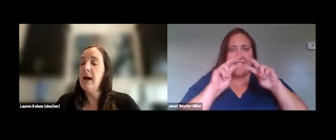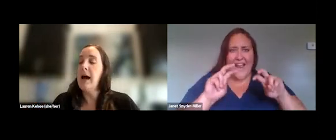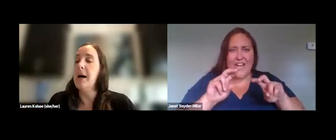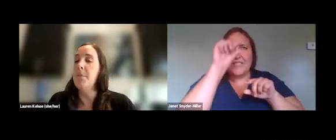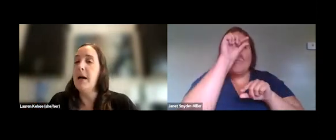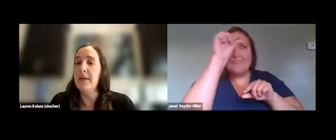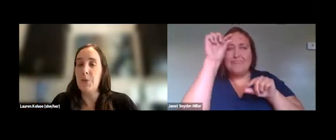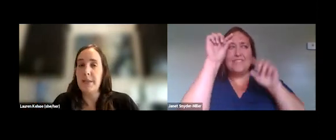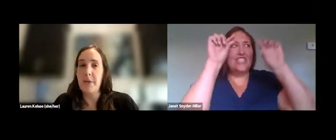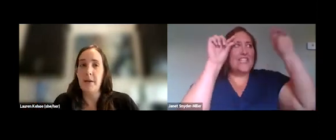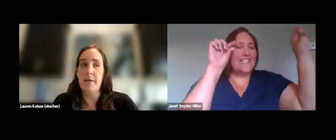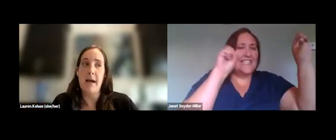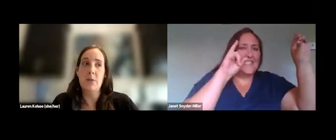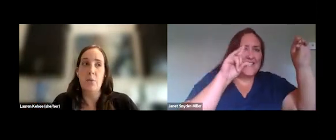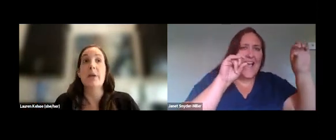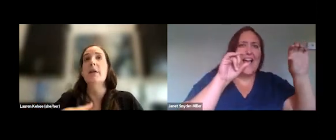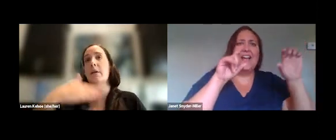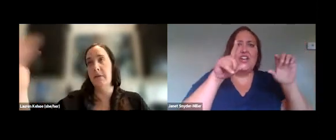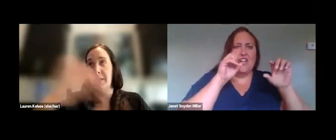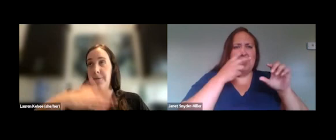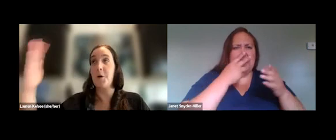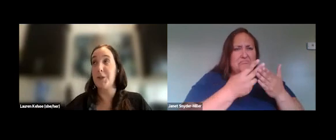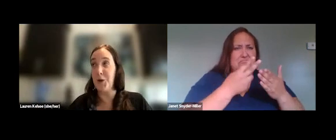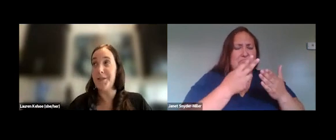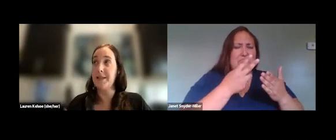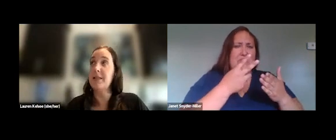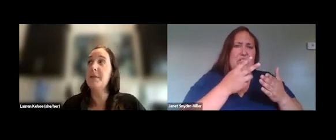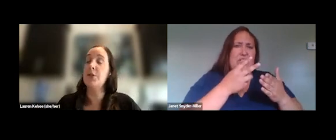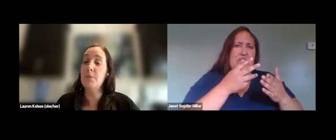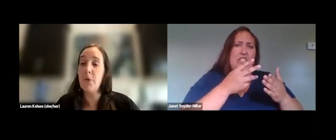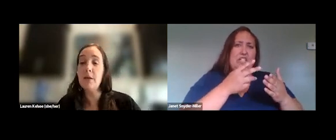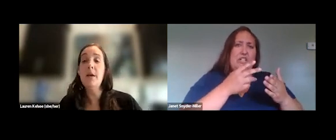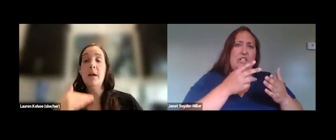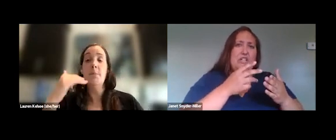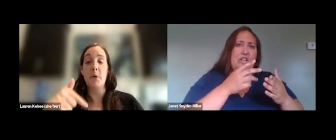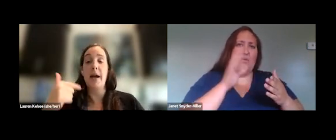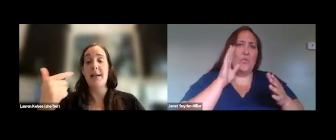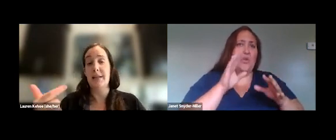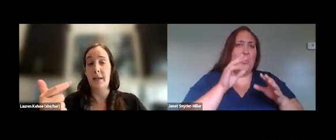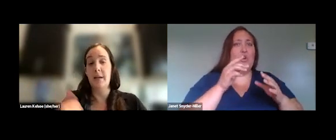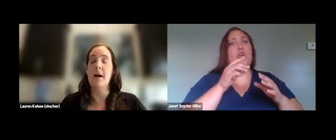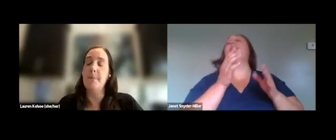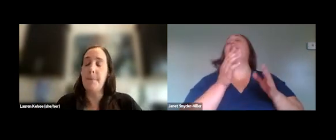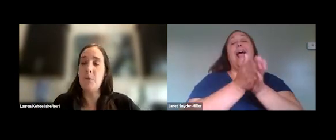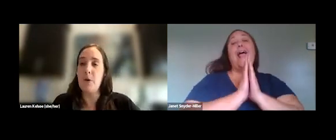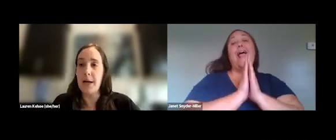side. And this was something that we were going to kind of force across the system at a certain point. But we were